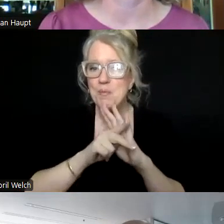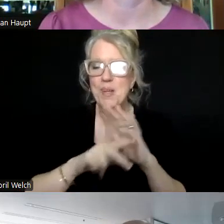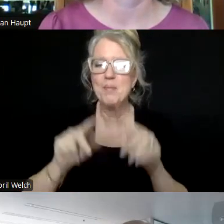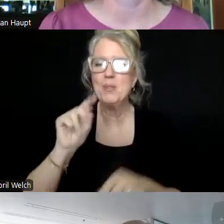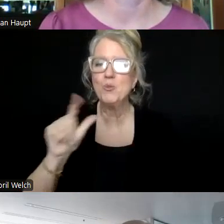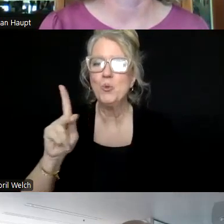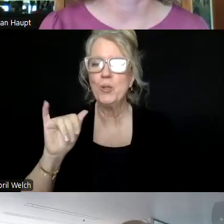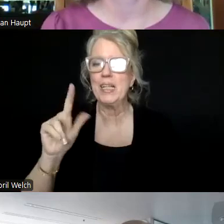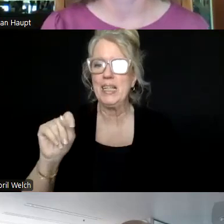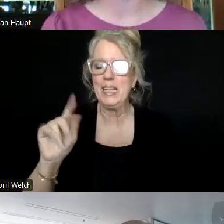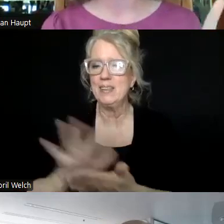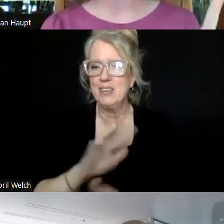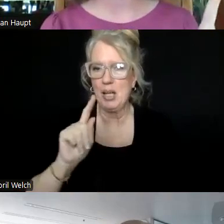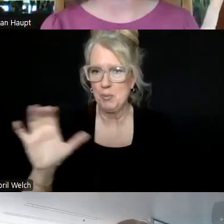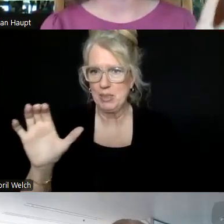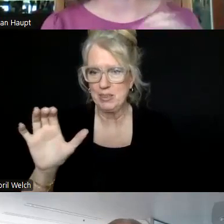policy/toolkit documents? Now,